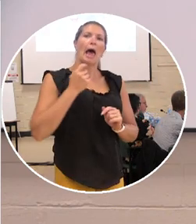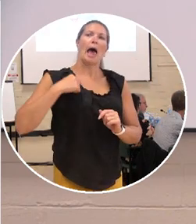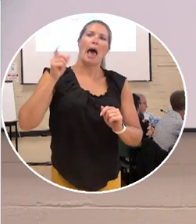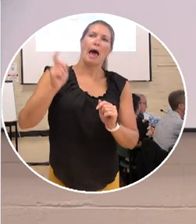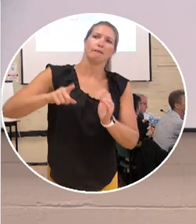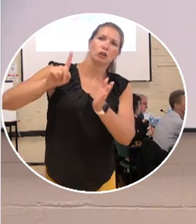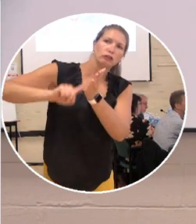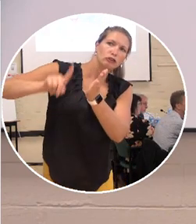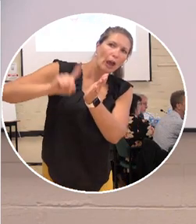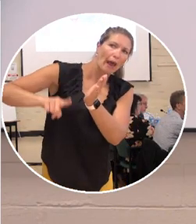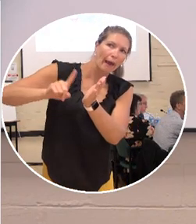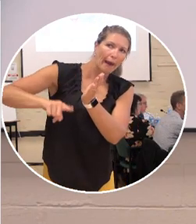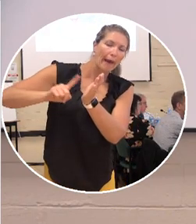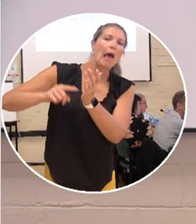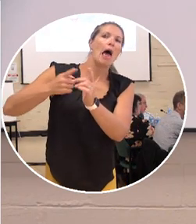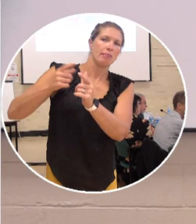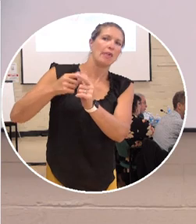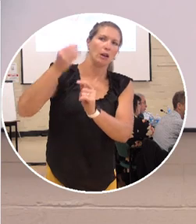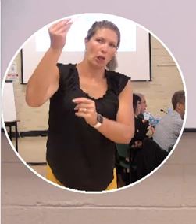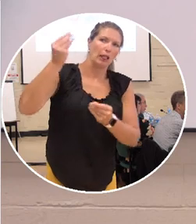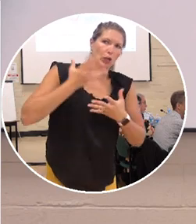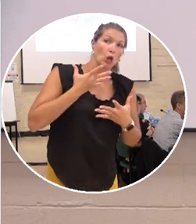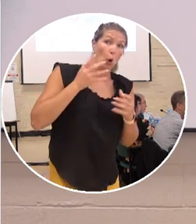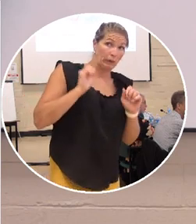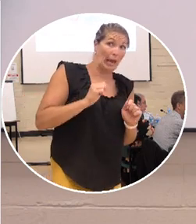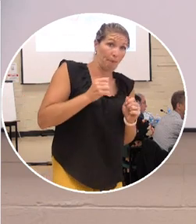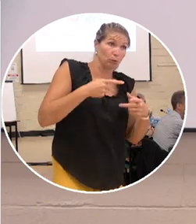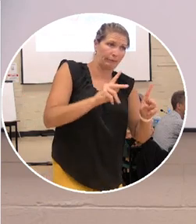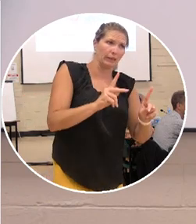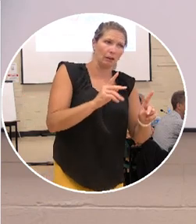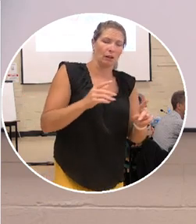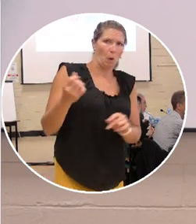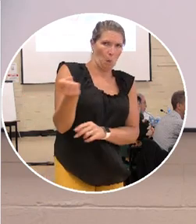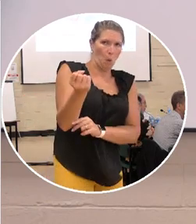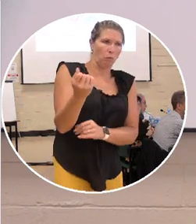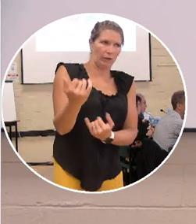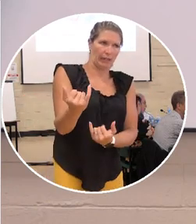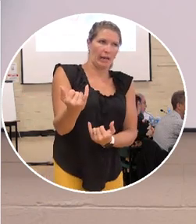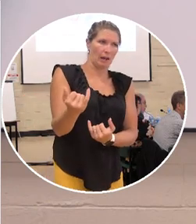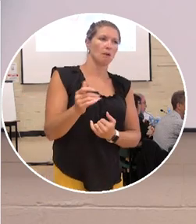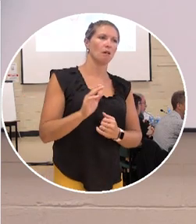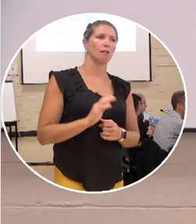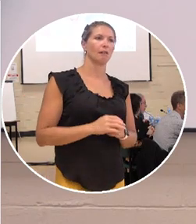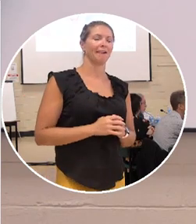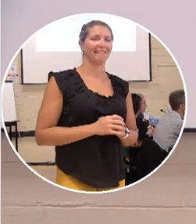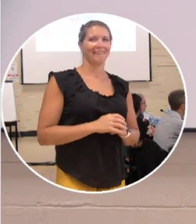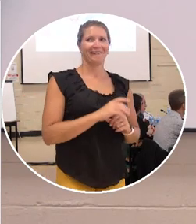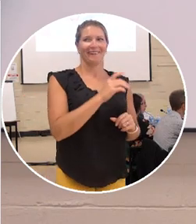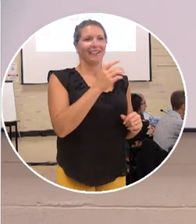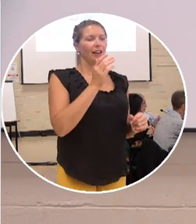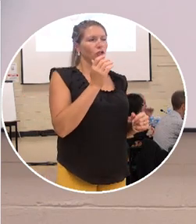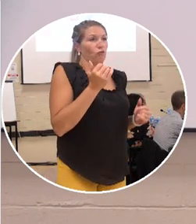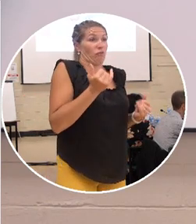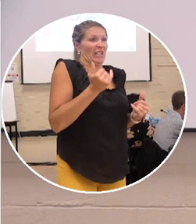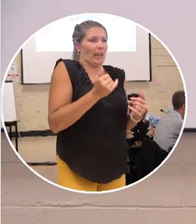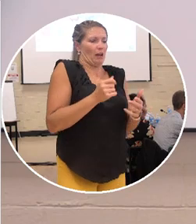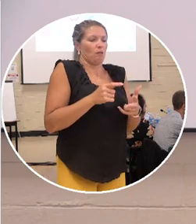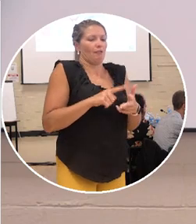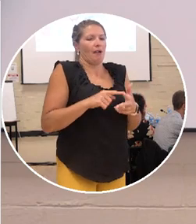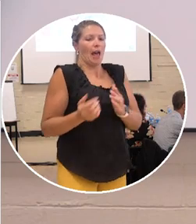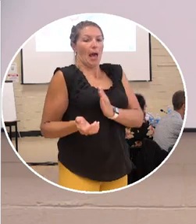meet your... So therefore, we can come back at a further time. We're going to continue on with the amendment as it stands right